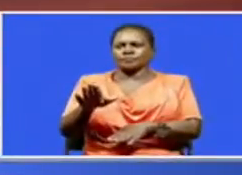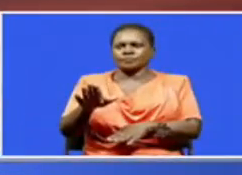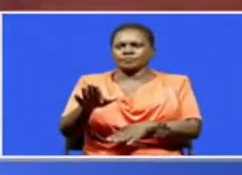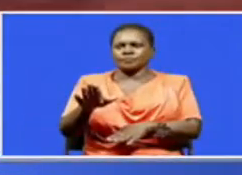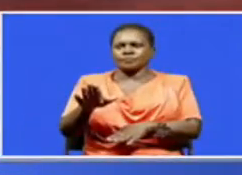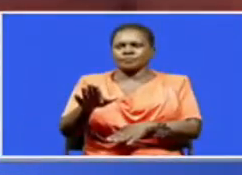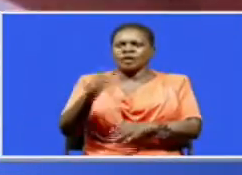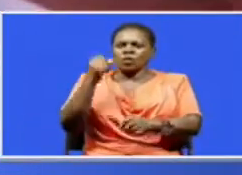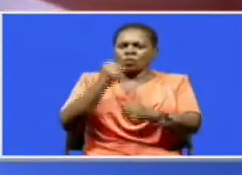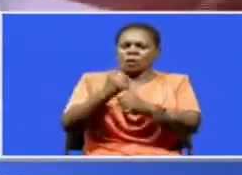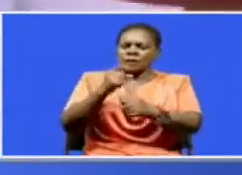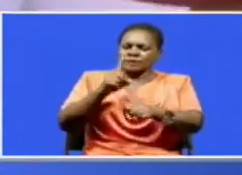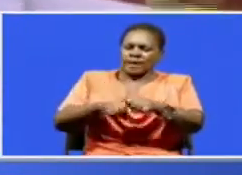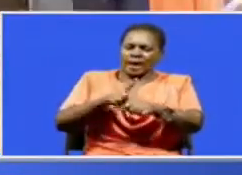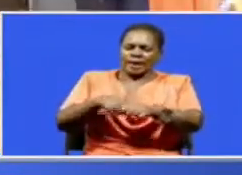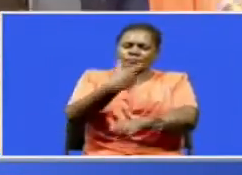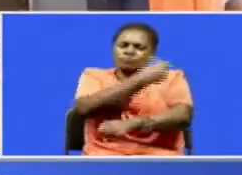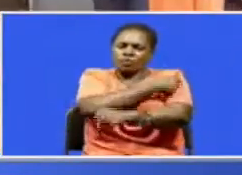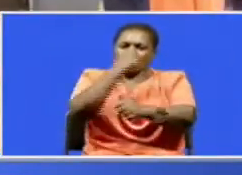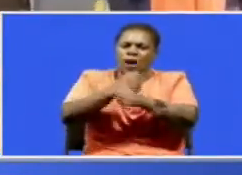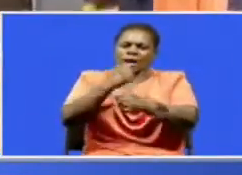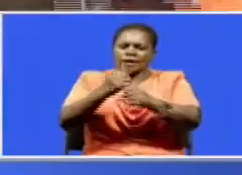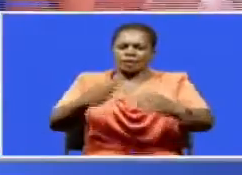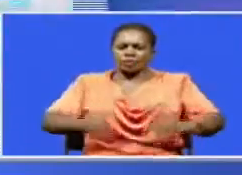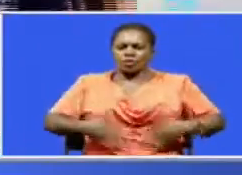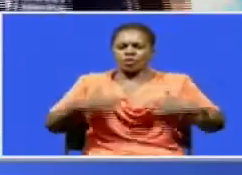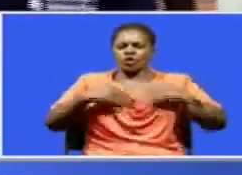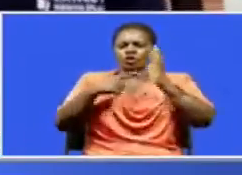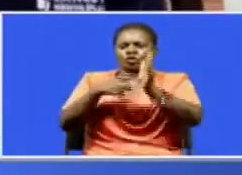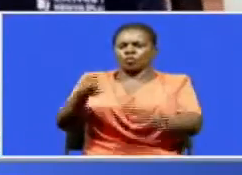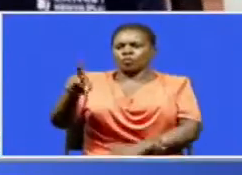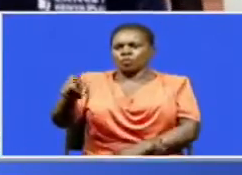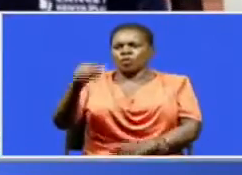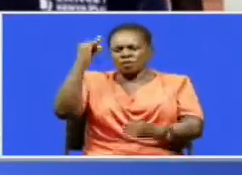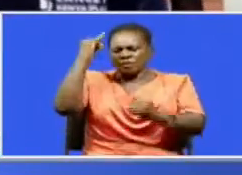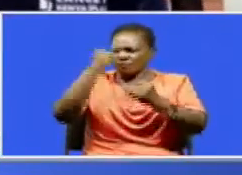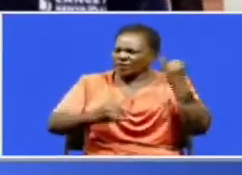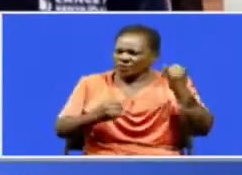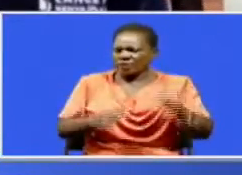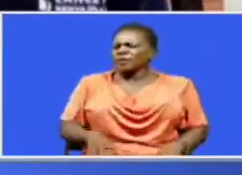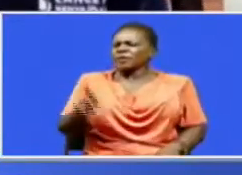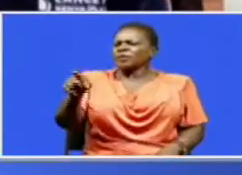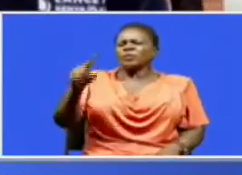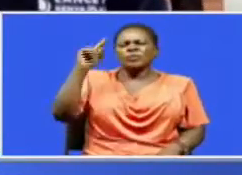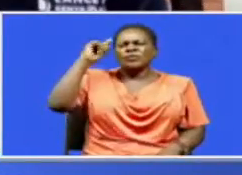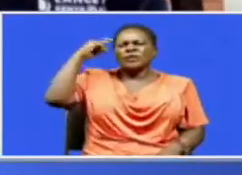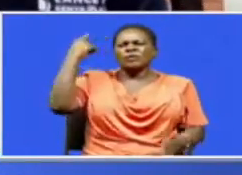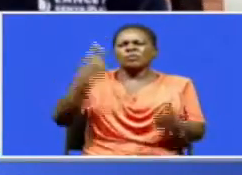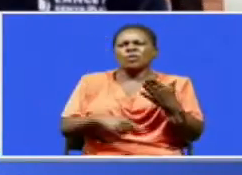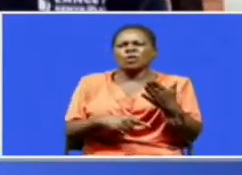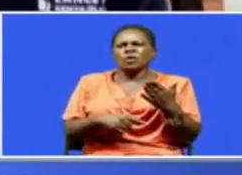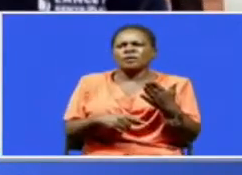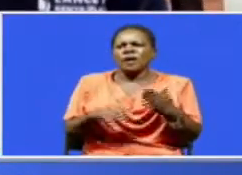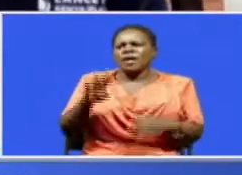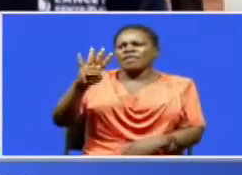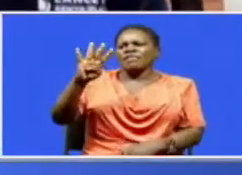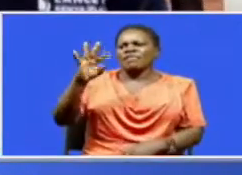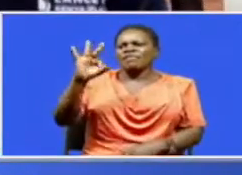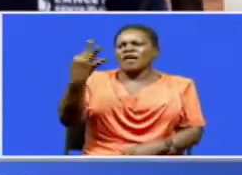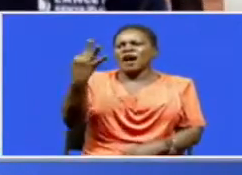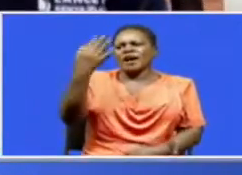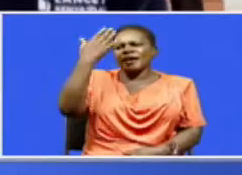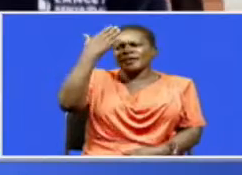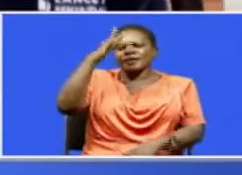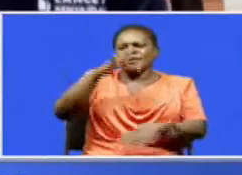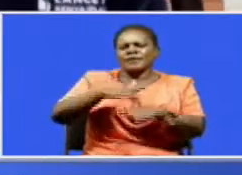working on his body to get the immunity. Uh-huh. Now, lastly, what do you make of this third wave that seems to be